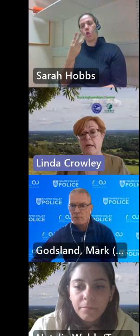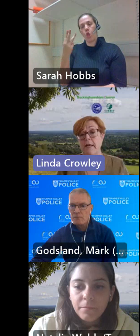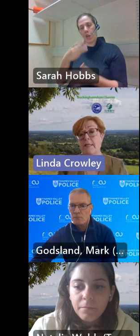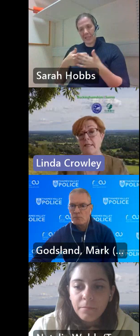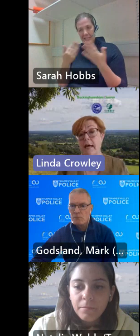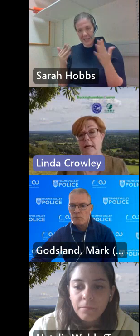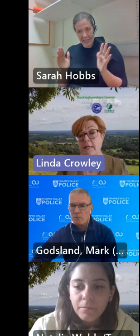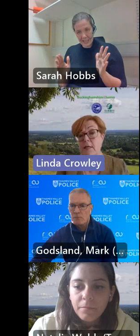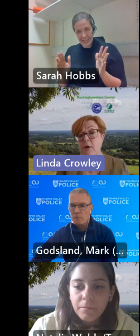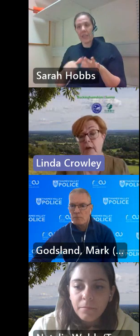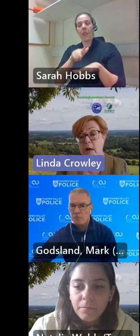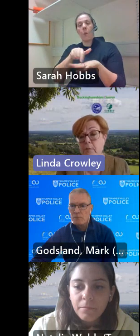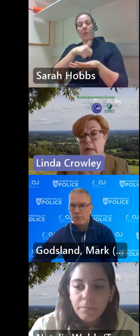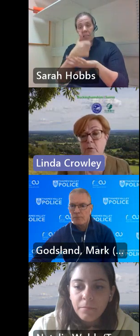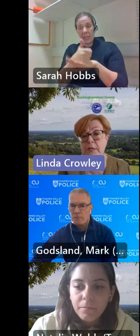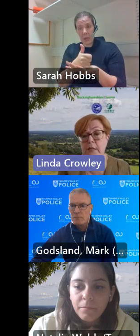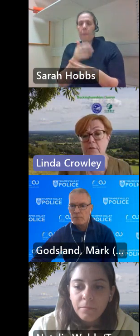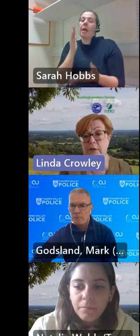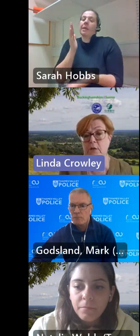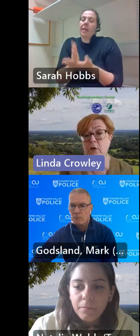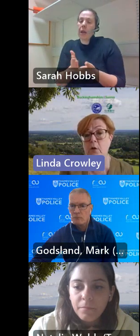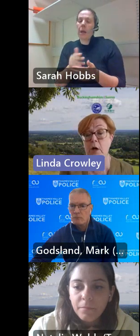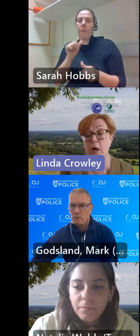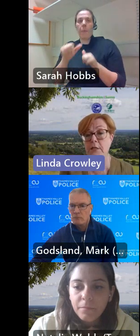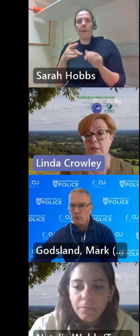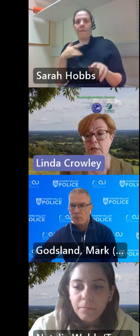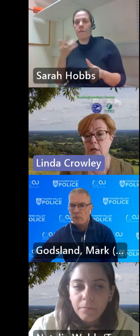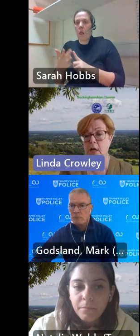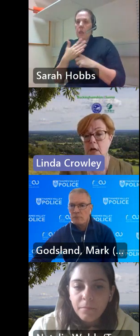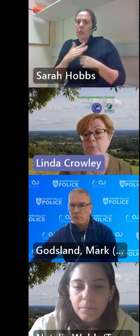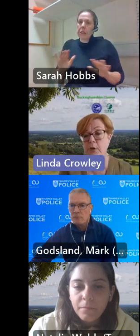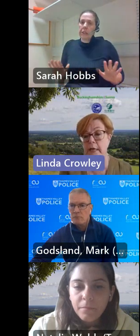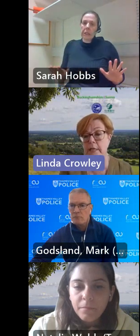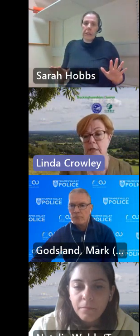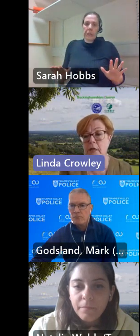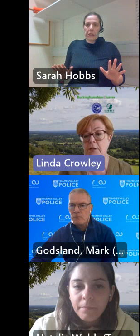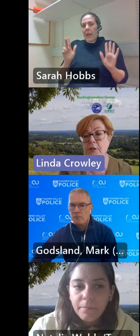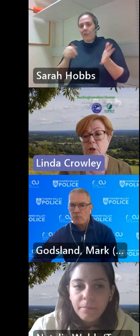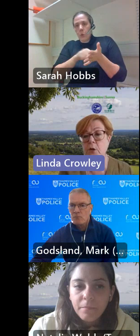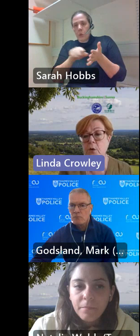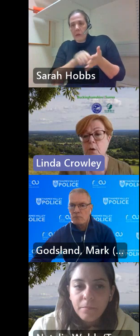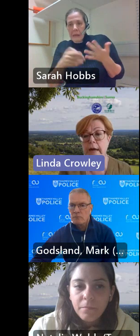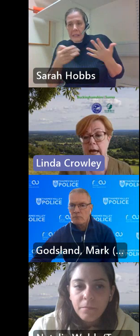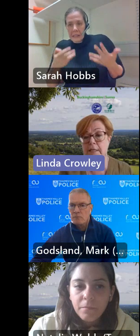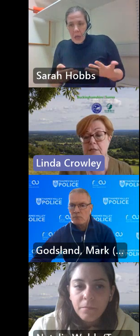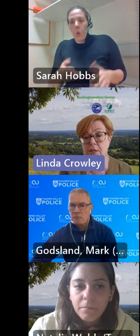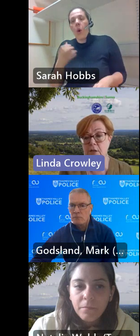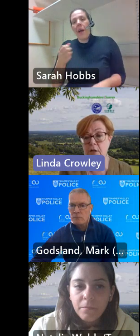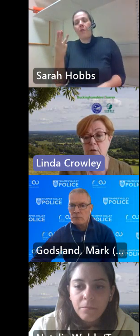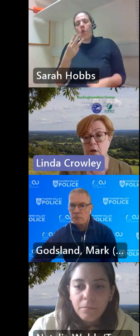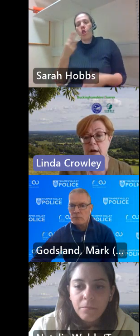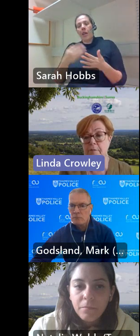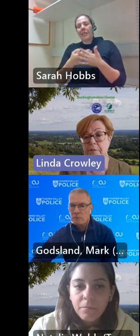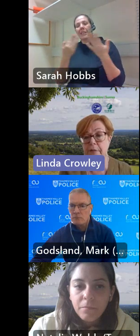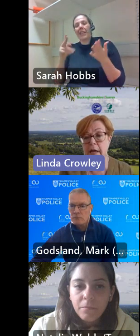it was put in place exactly so that people didn't feel coerced and bullied to react